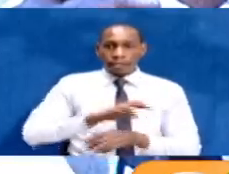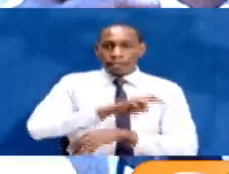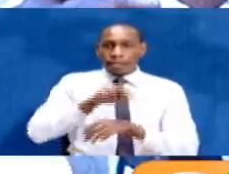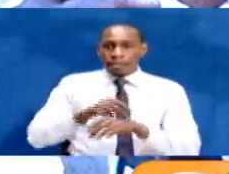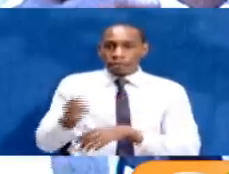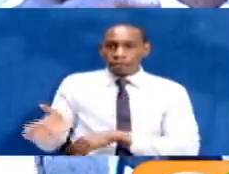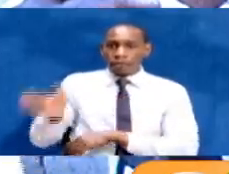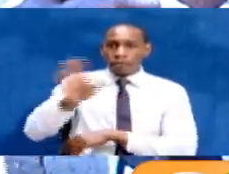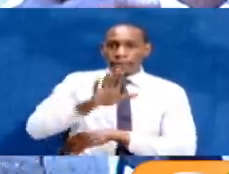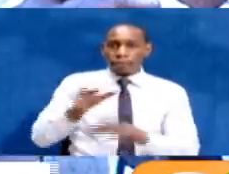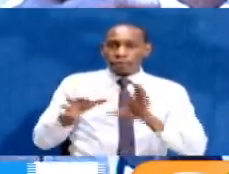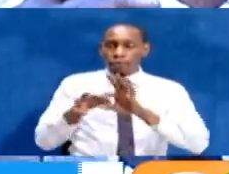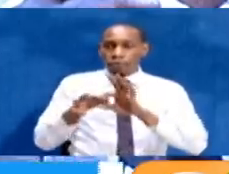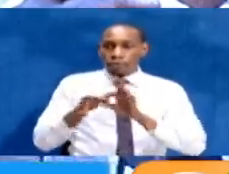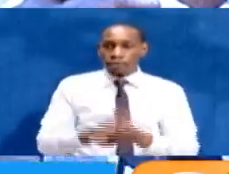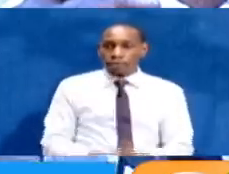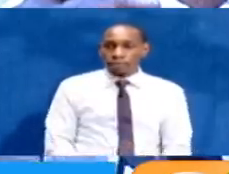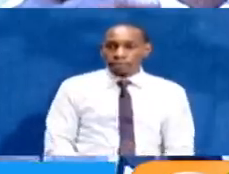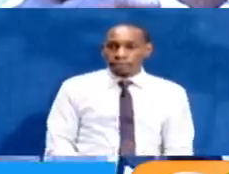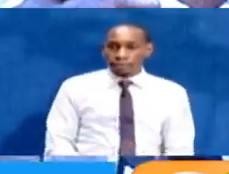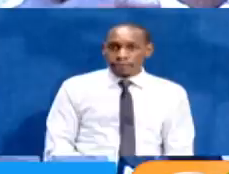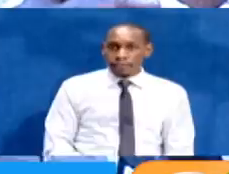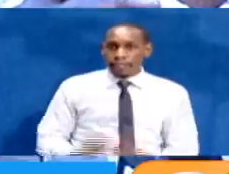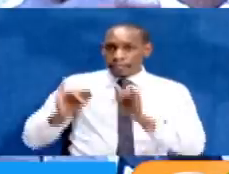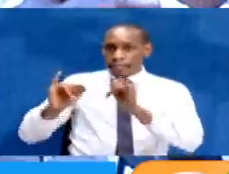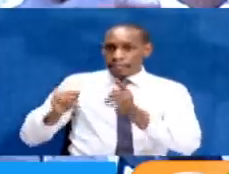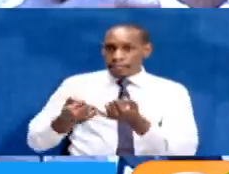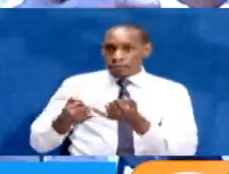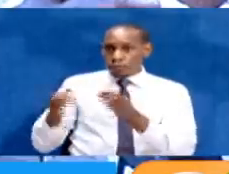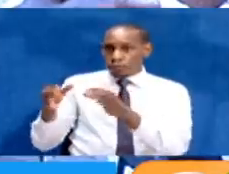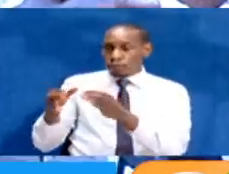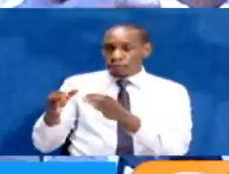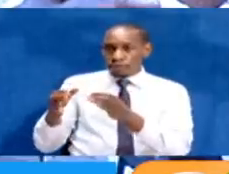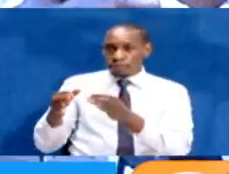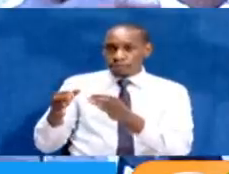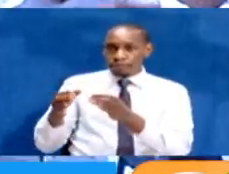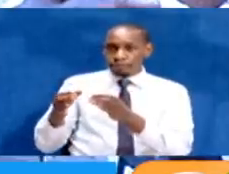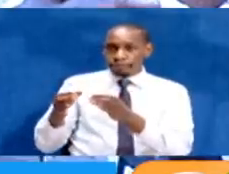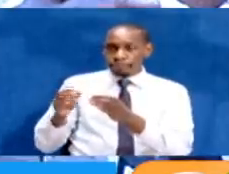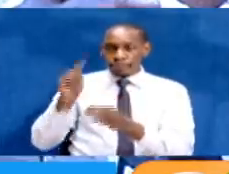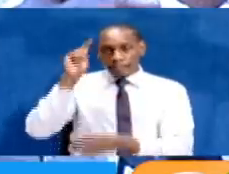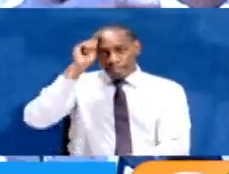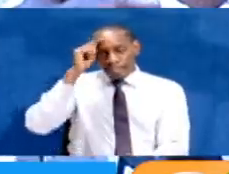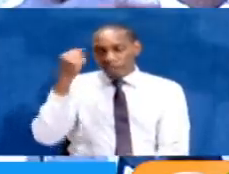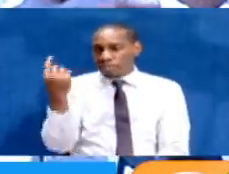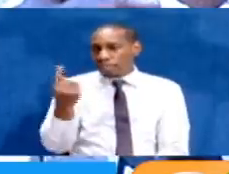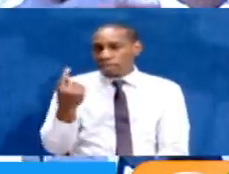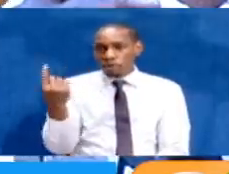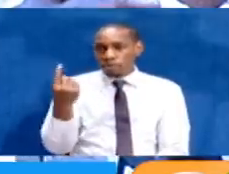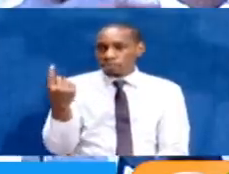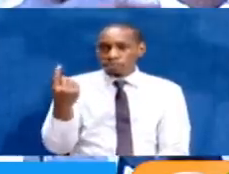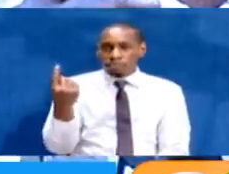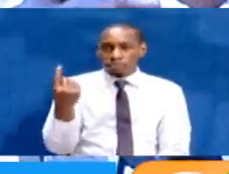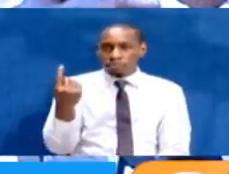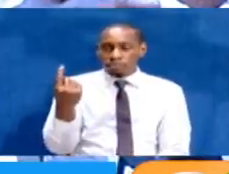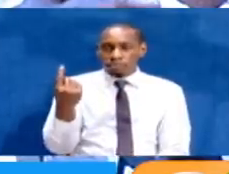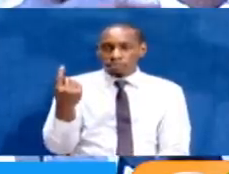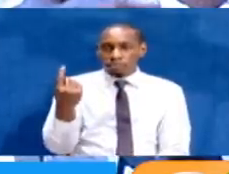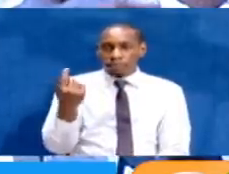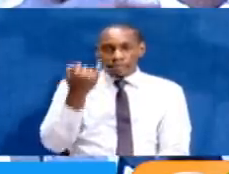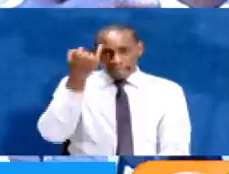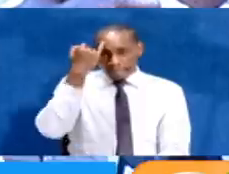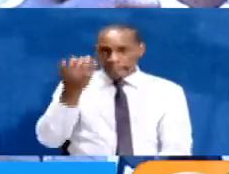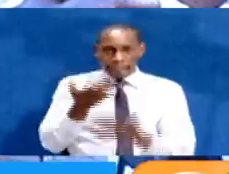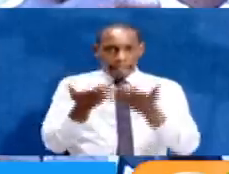Coalition. New blood is only a theory. It's thrown up there,